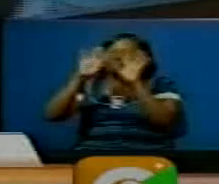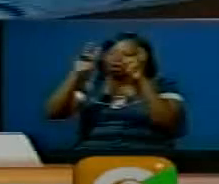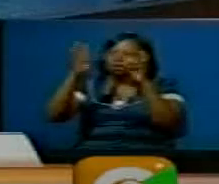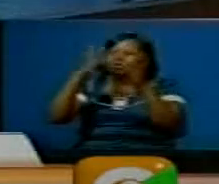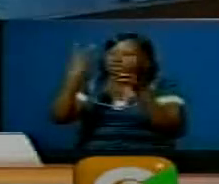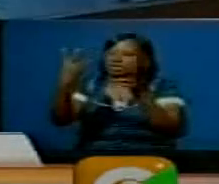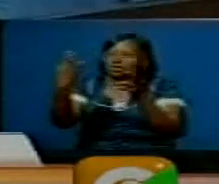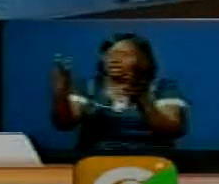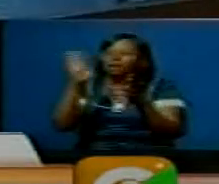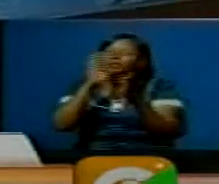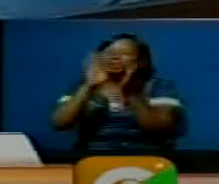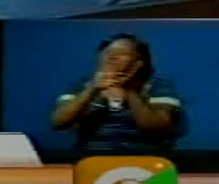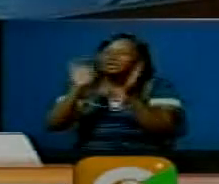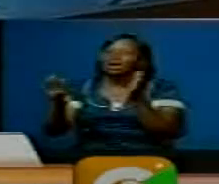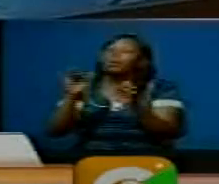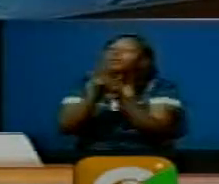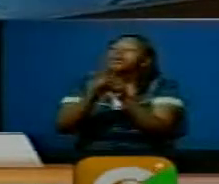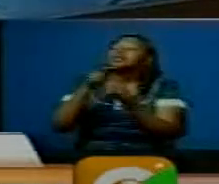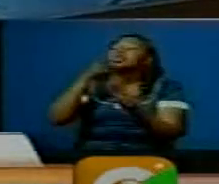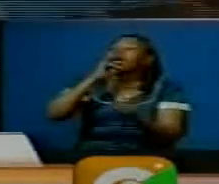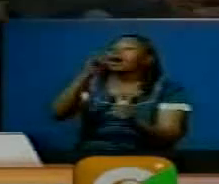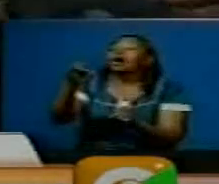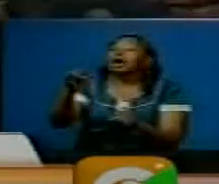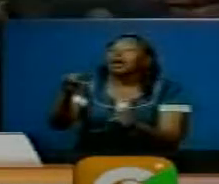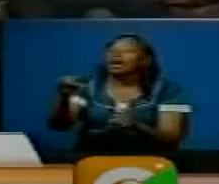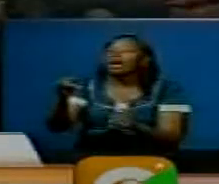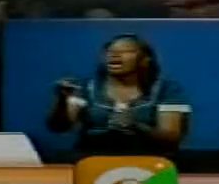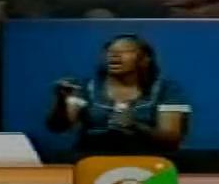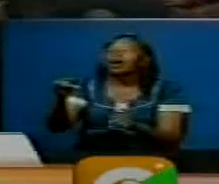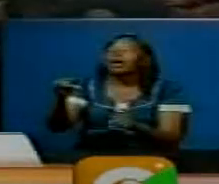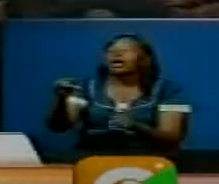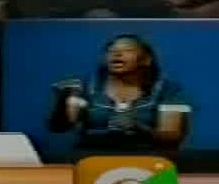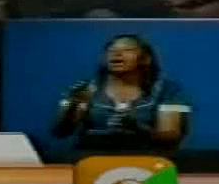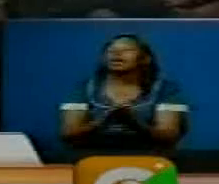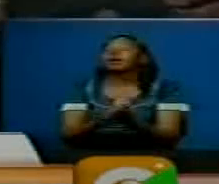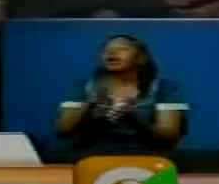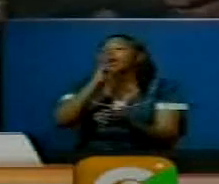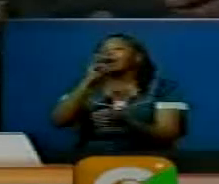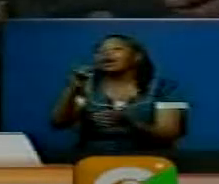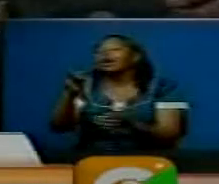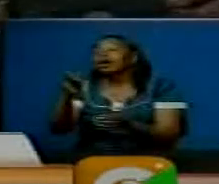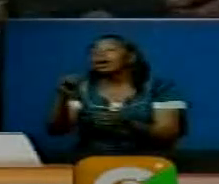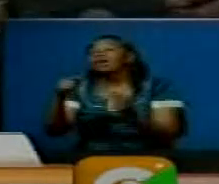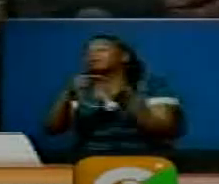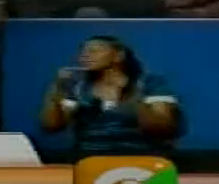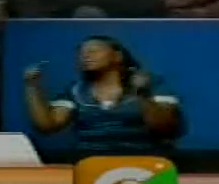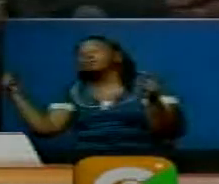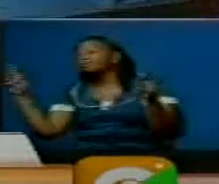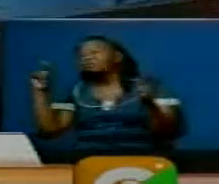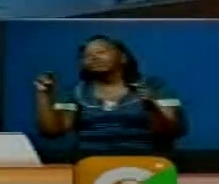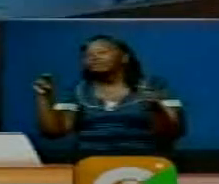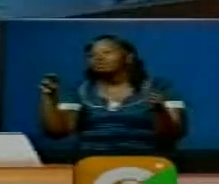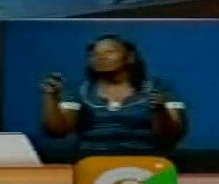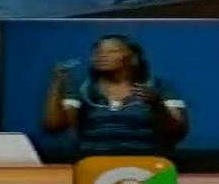bill for this country. Exactly, indeed. And yesterday, Kendagor, we were able to cover that meeting by the